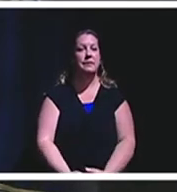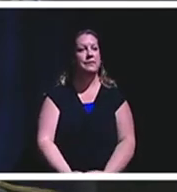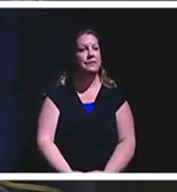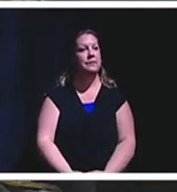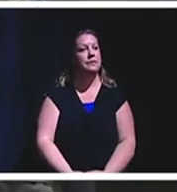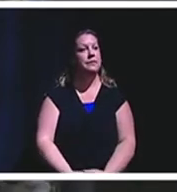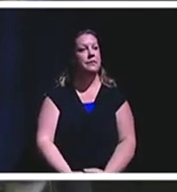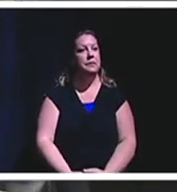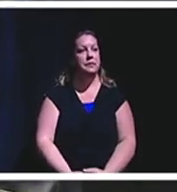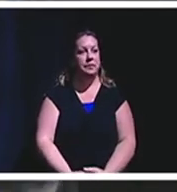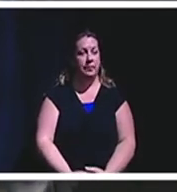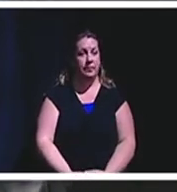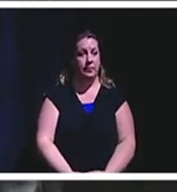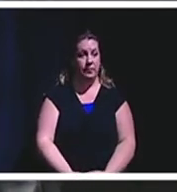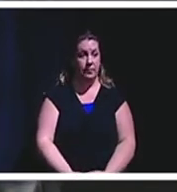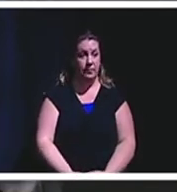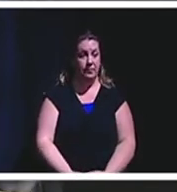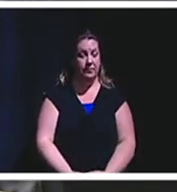As a group,